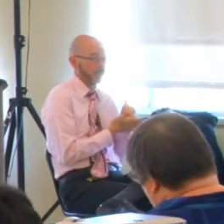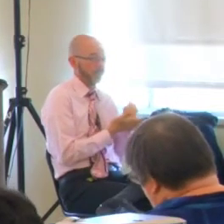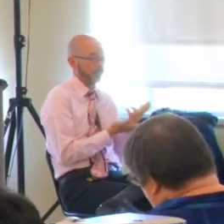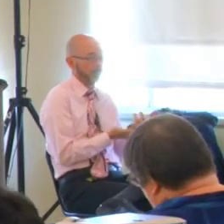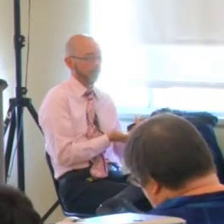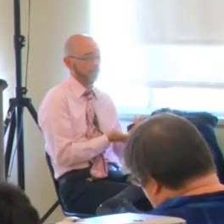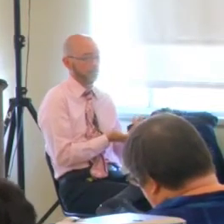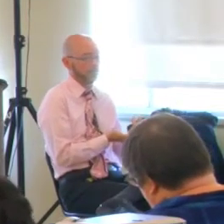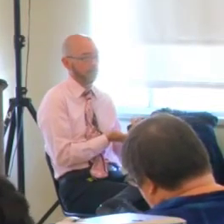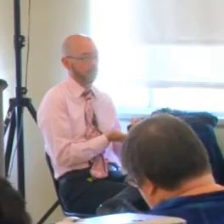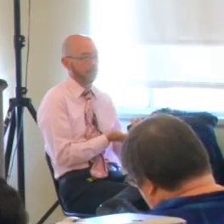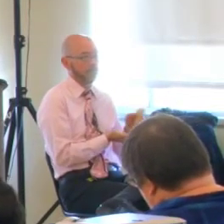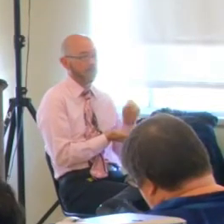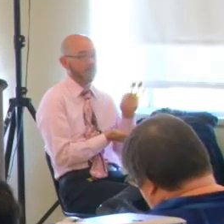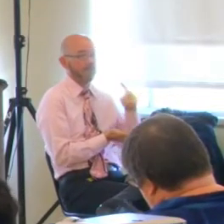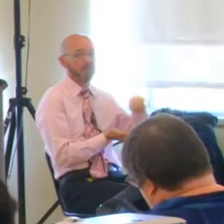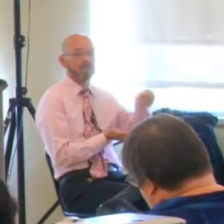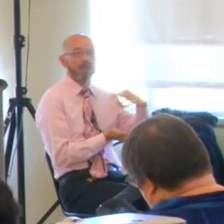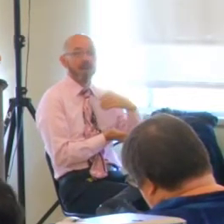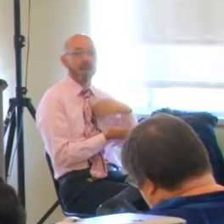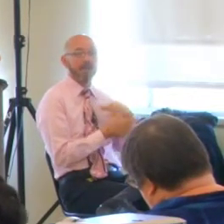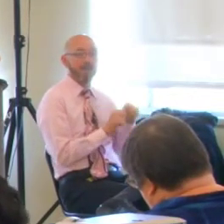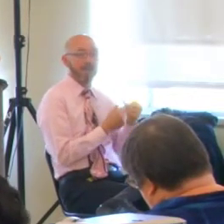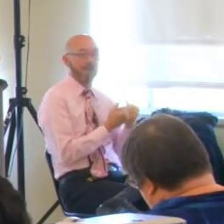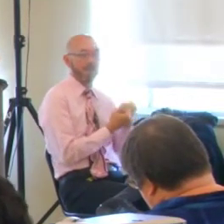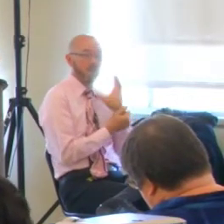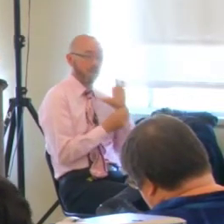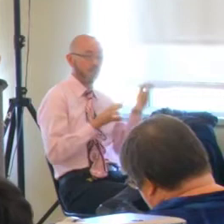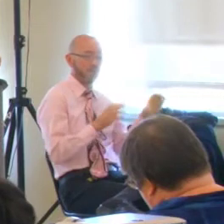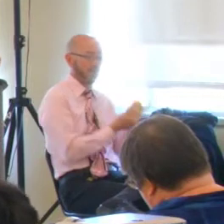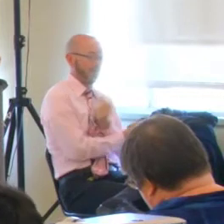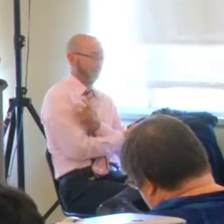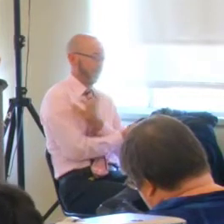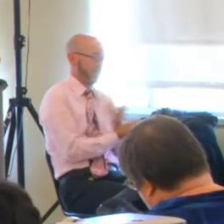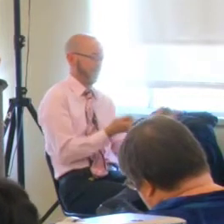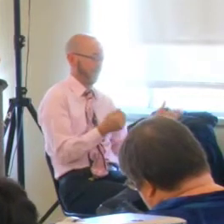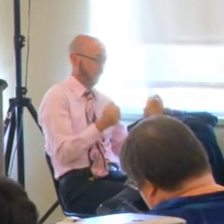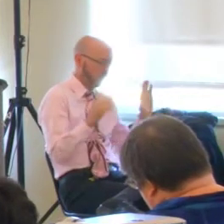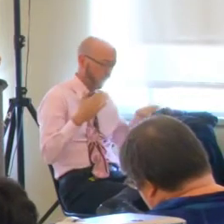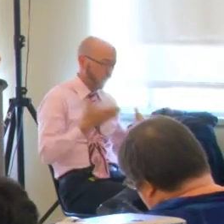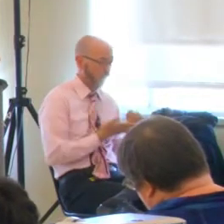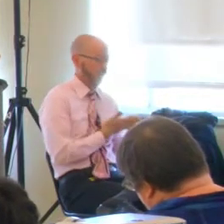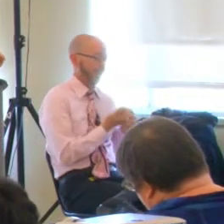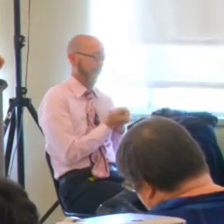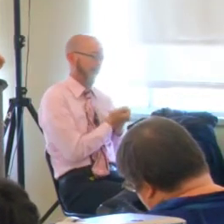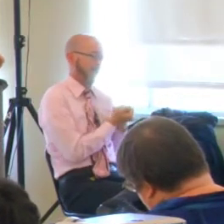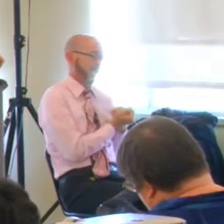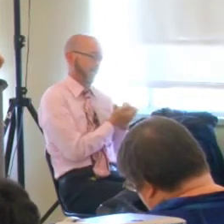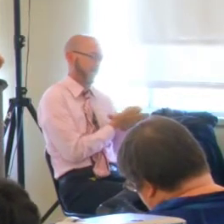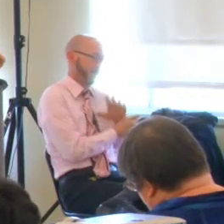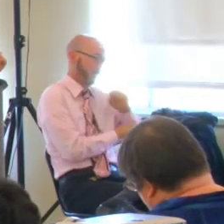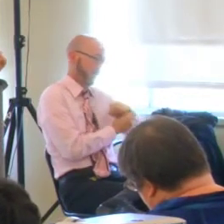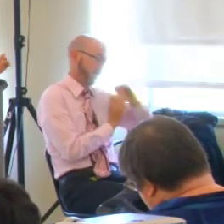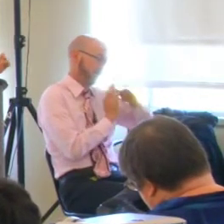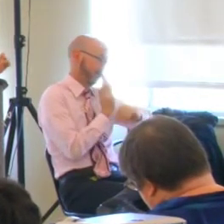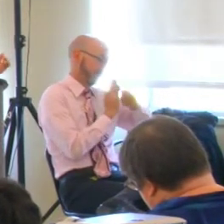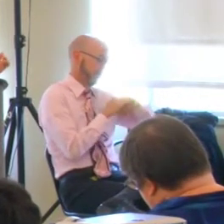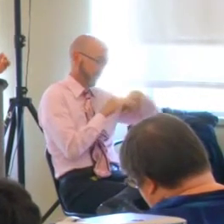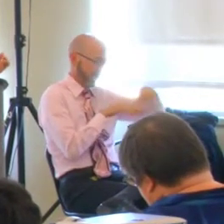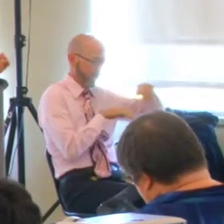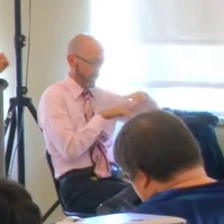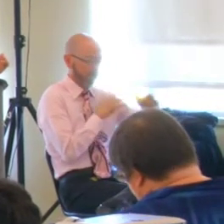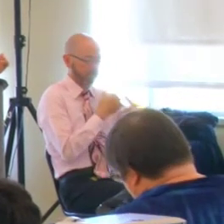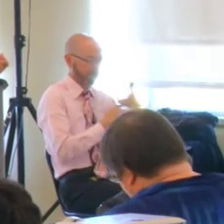Now, if you have an agency that will do all of the advocacy, paperwork, and get this through for someone and get them the